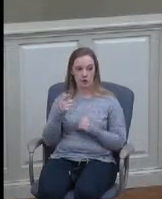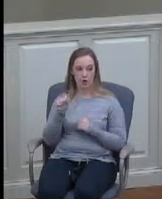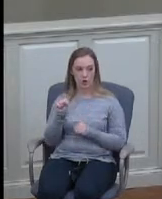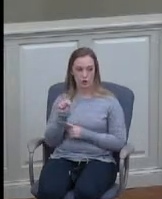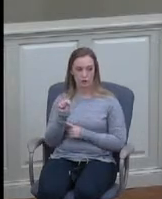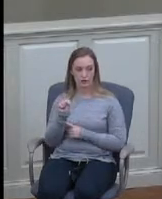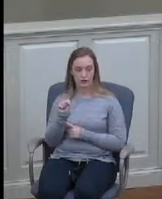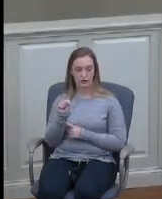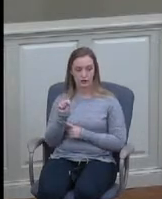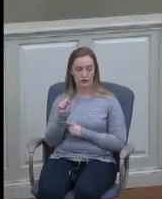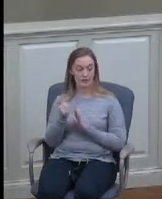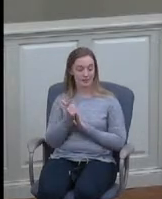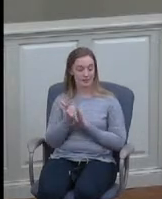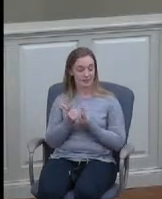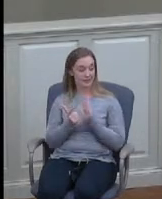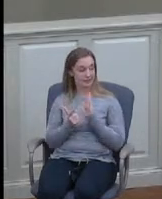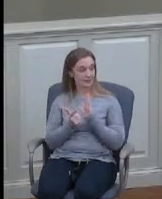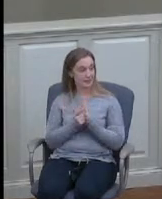Counselor Dexter?